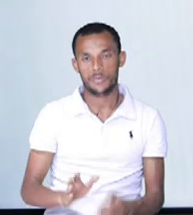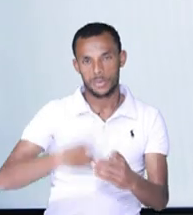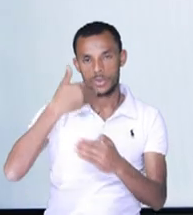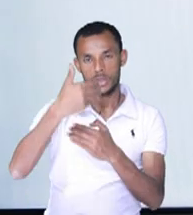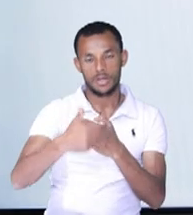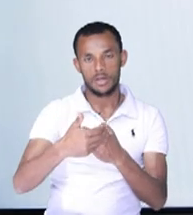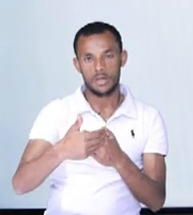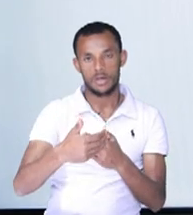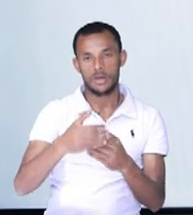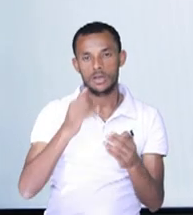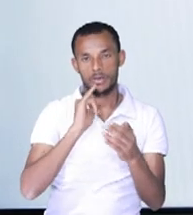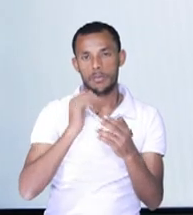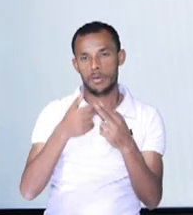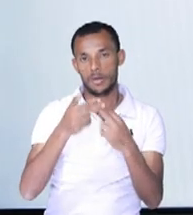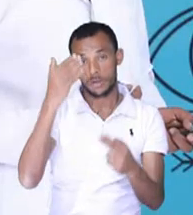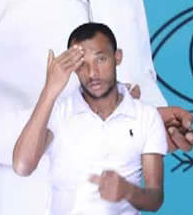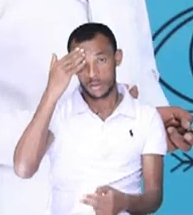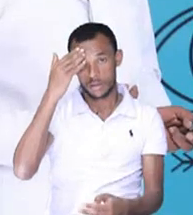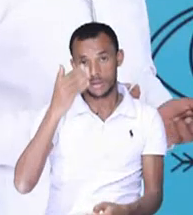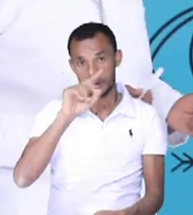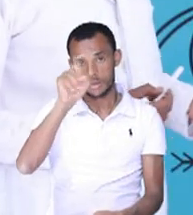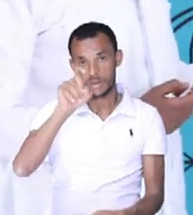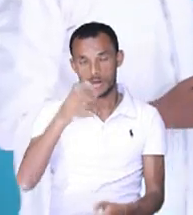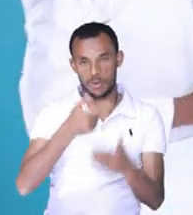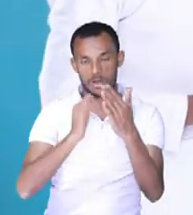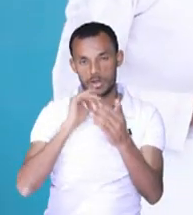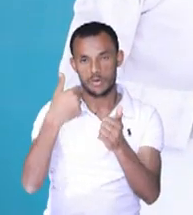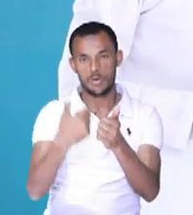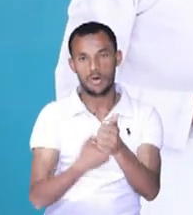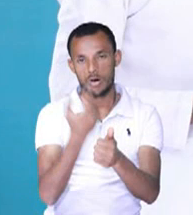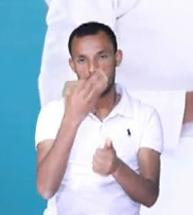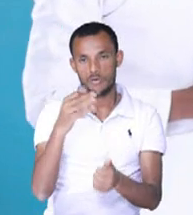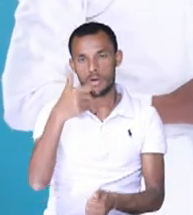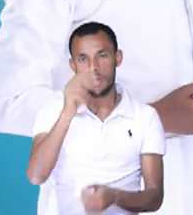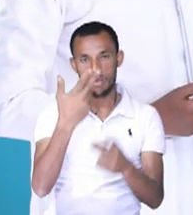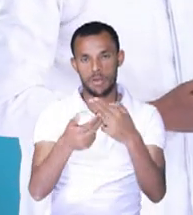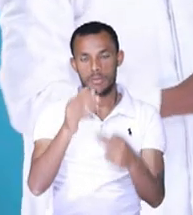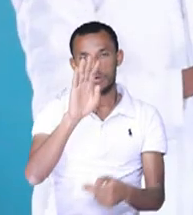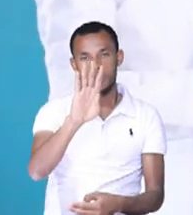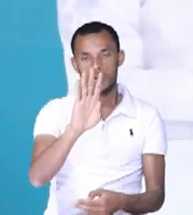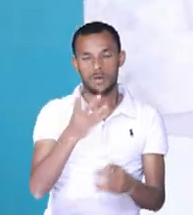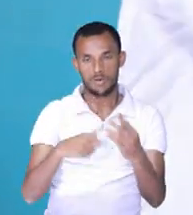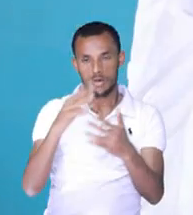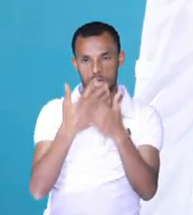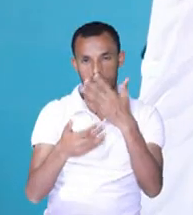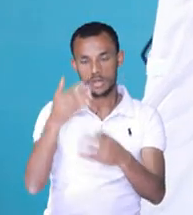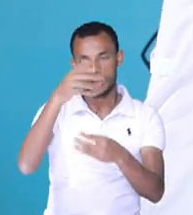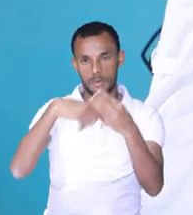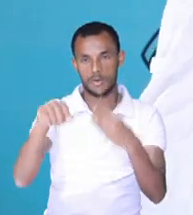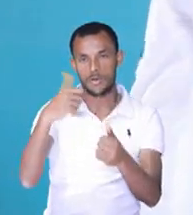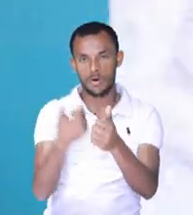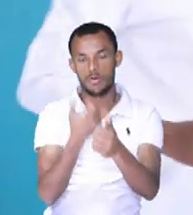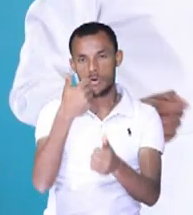Then is multiplication defined? What is order of A times B? So to discuss about the order